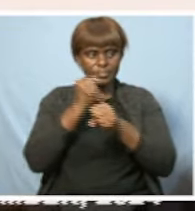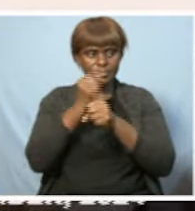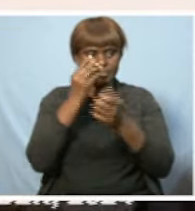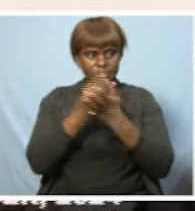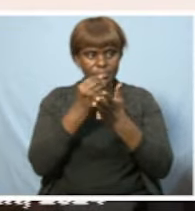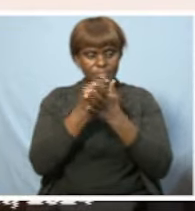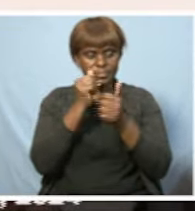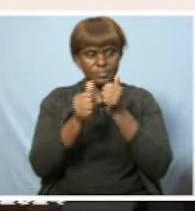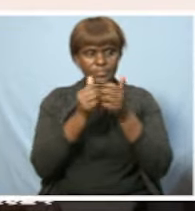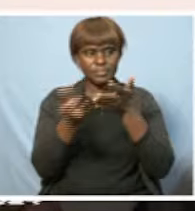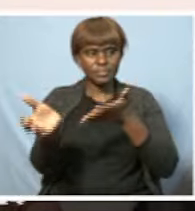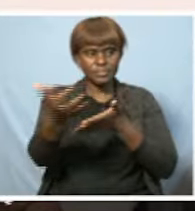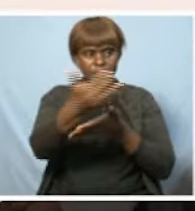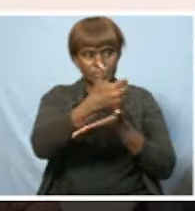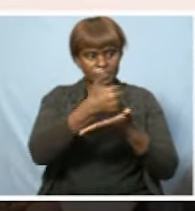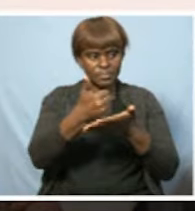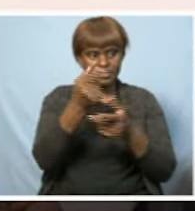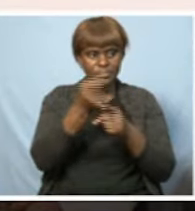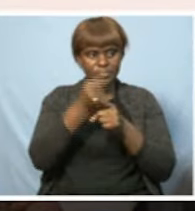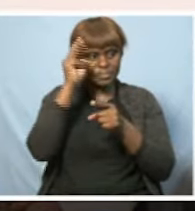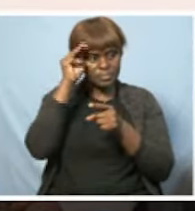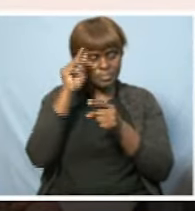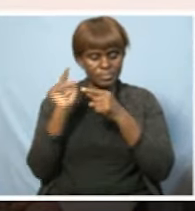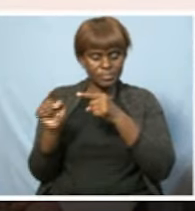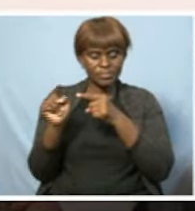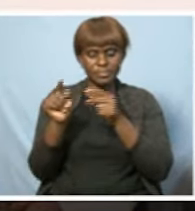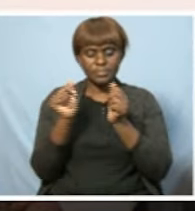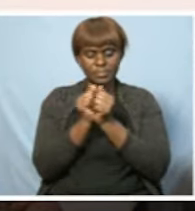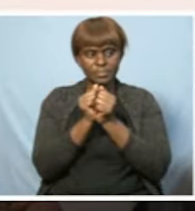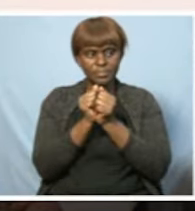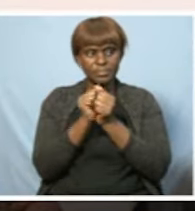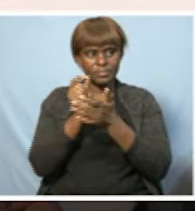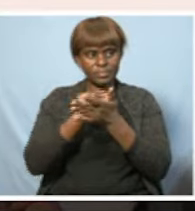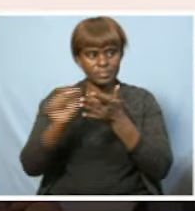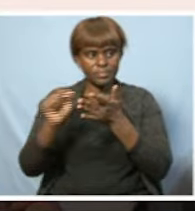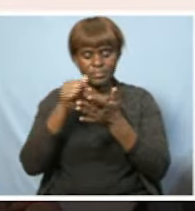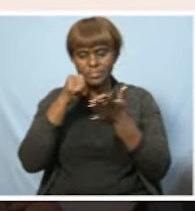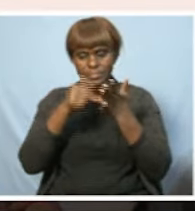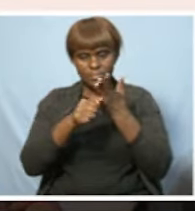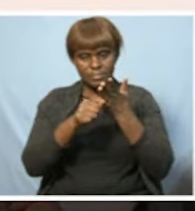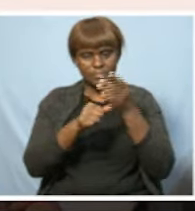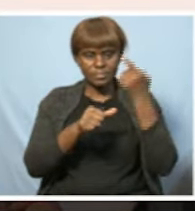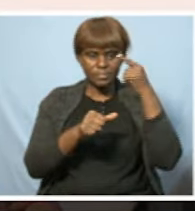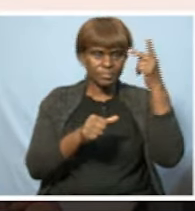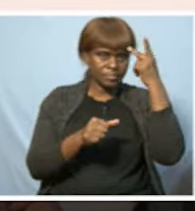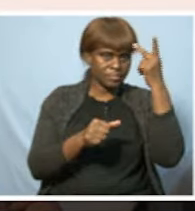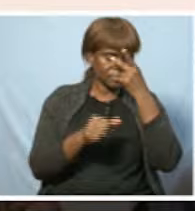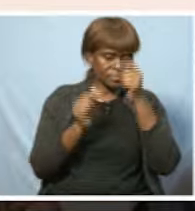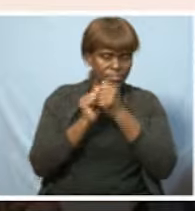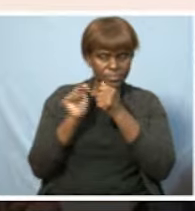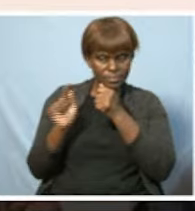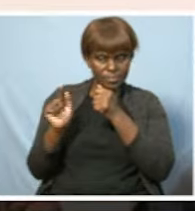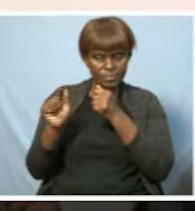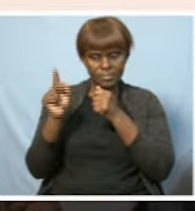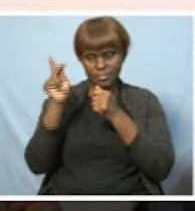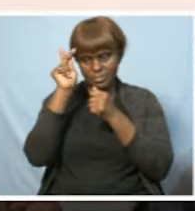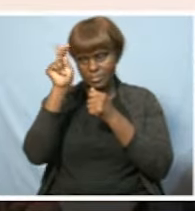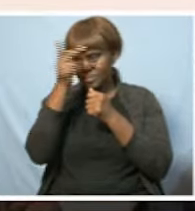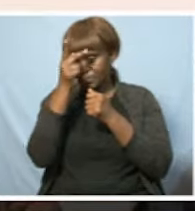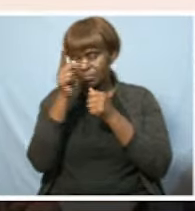been mopped by the ministry. We wrote letters for both Kaumbwe and PETAUKE. We received these funds under